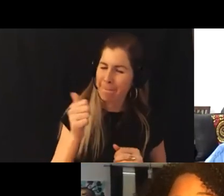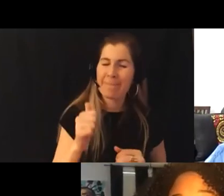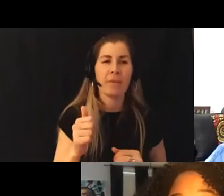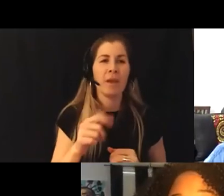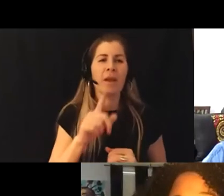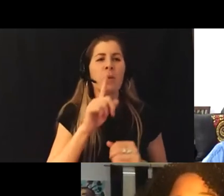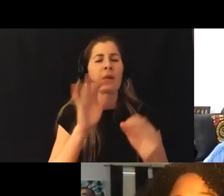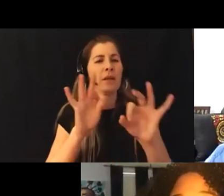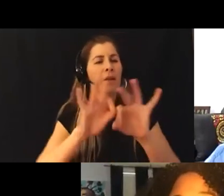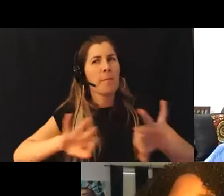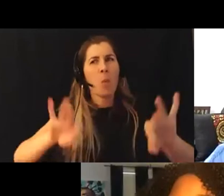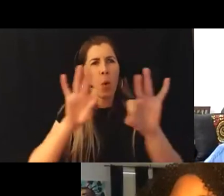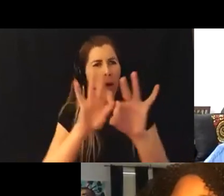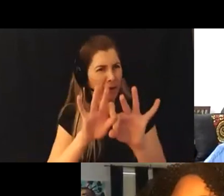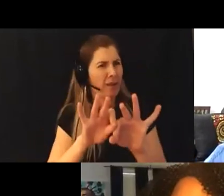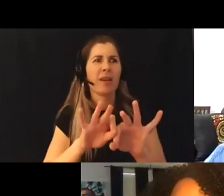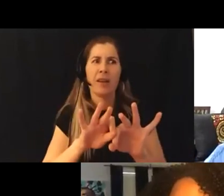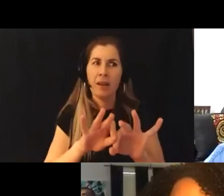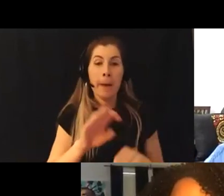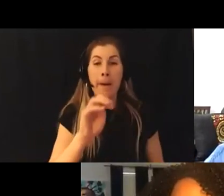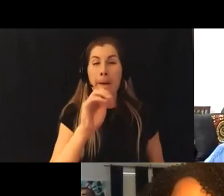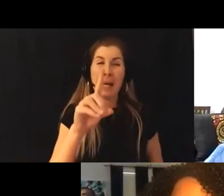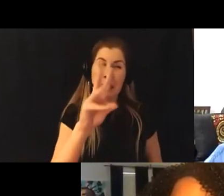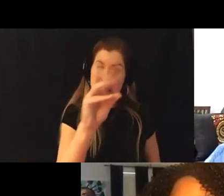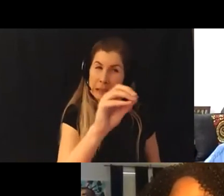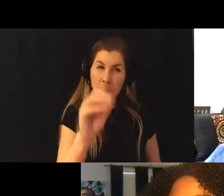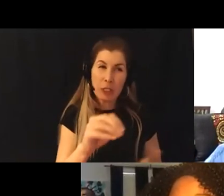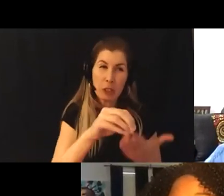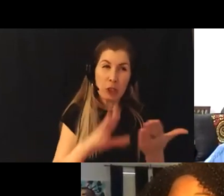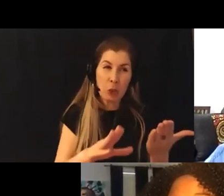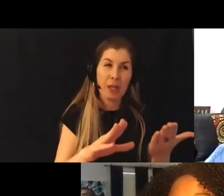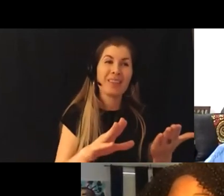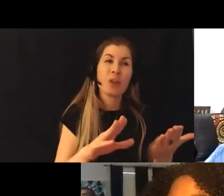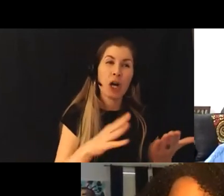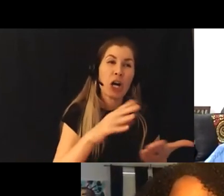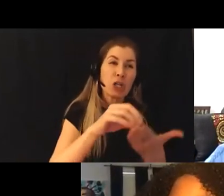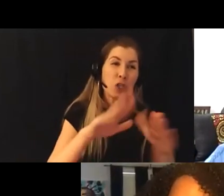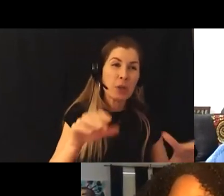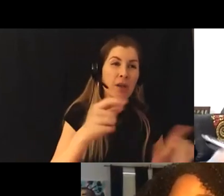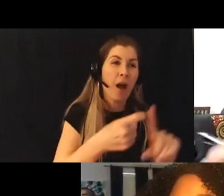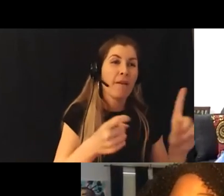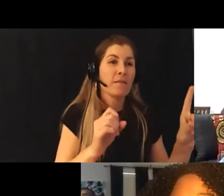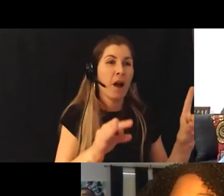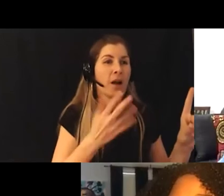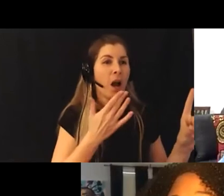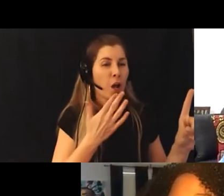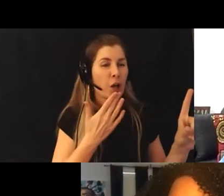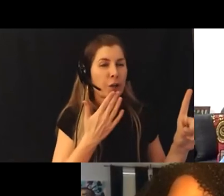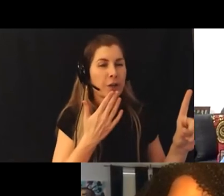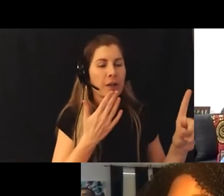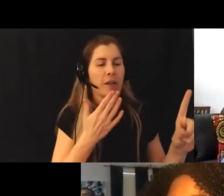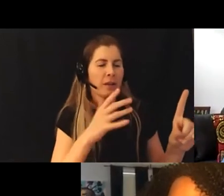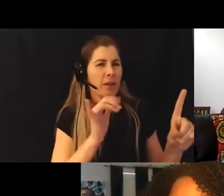critical that we do this. You know, in Maryland, 60% of our students are children of color. So it's you know, this is an